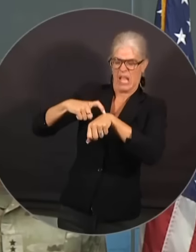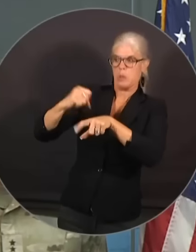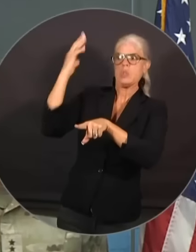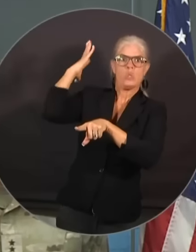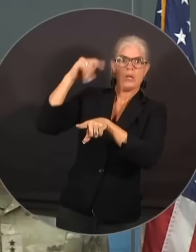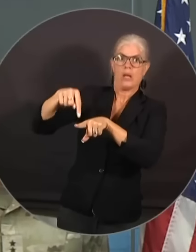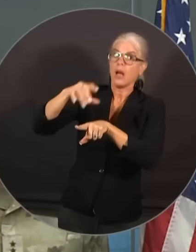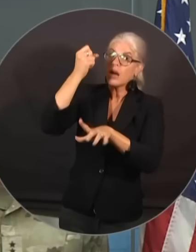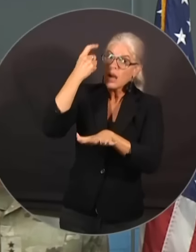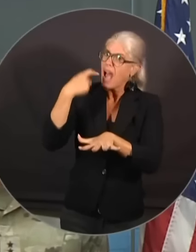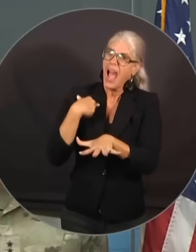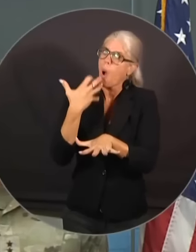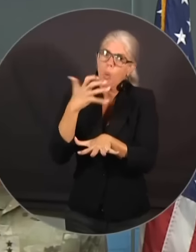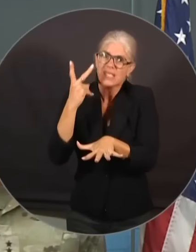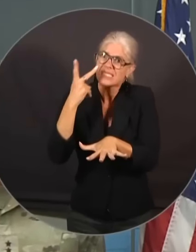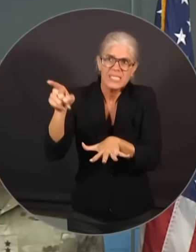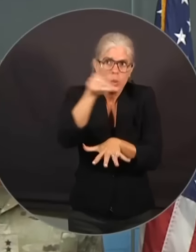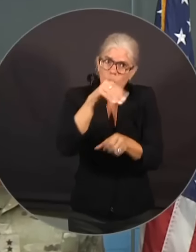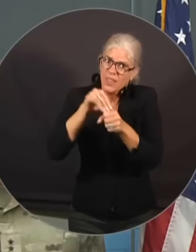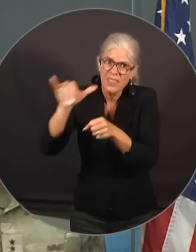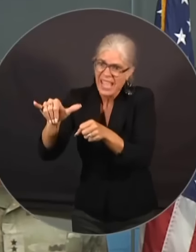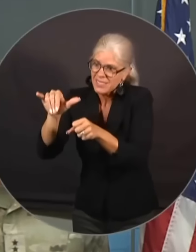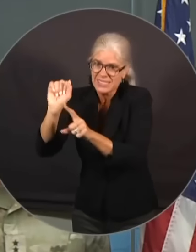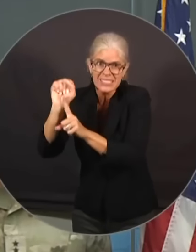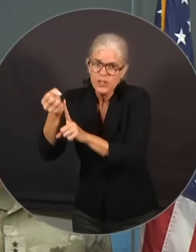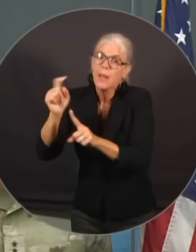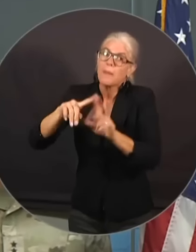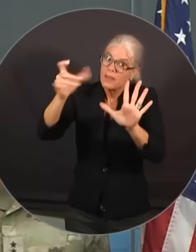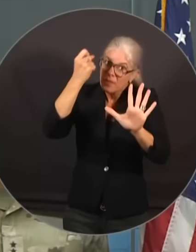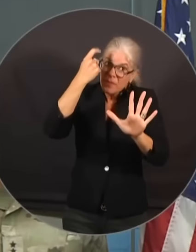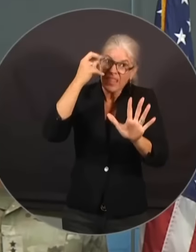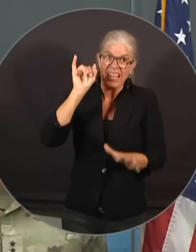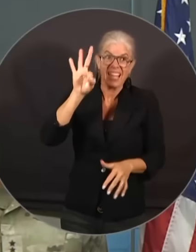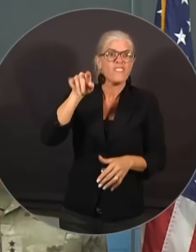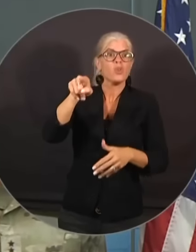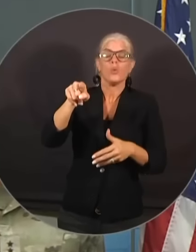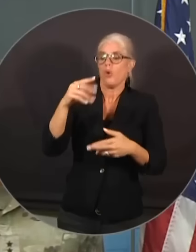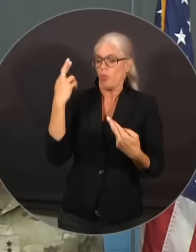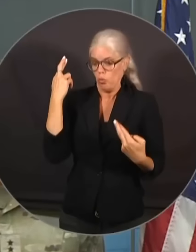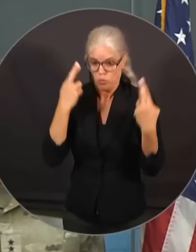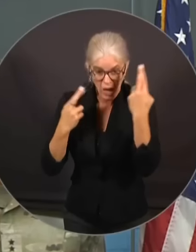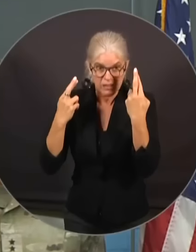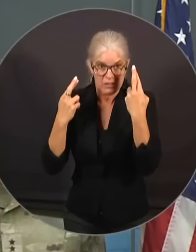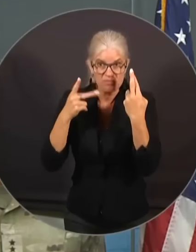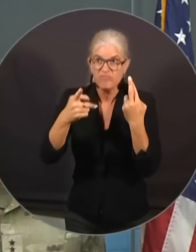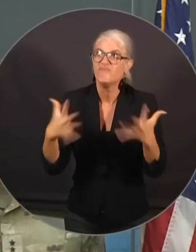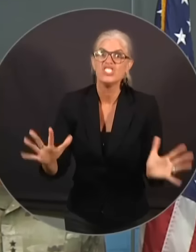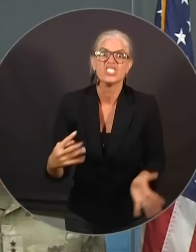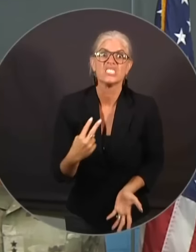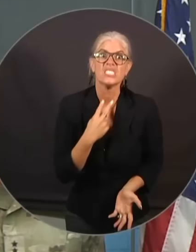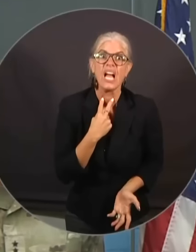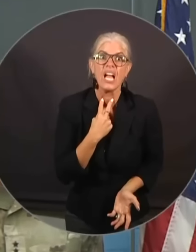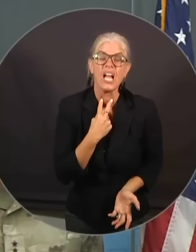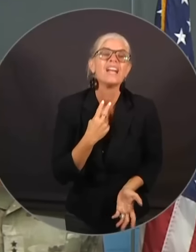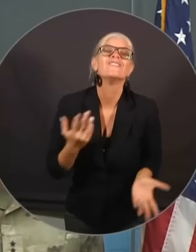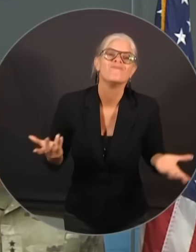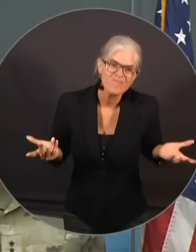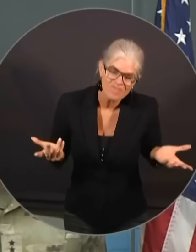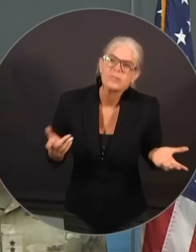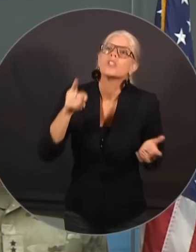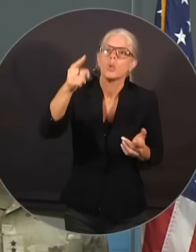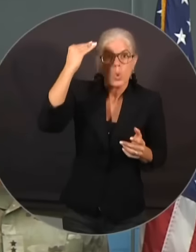the case. And just keep in mind that if you do find yourself in those situations, those rescue efforts will be undertaken. But